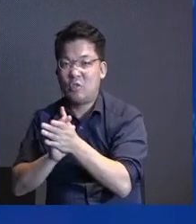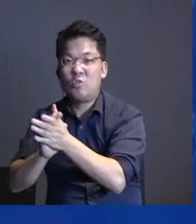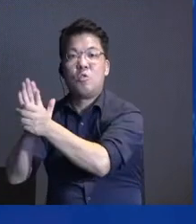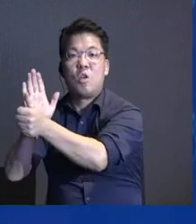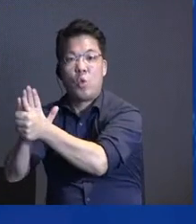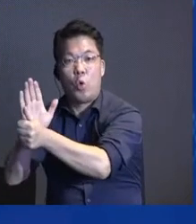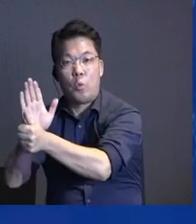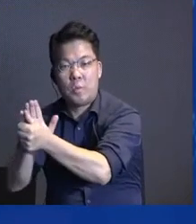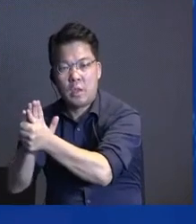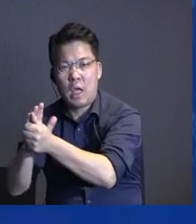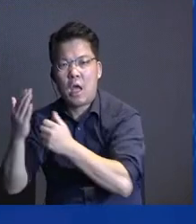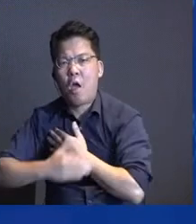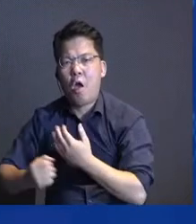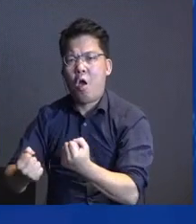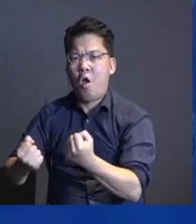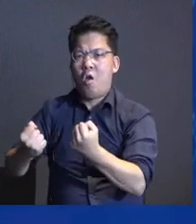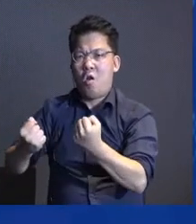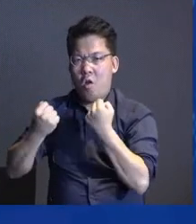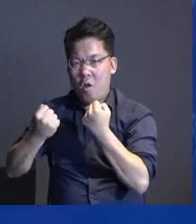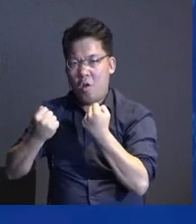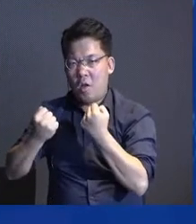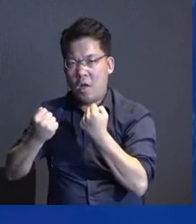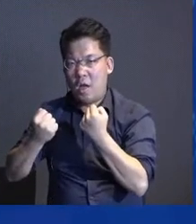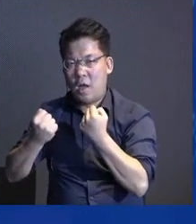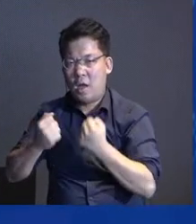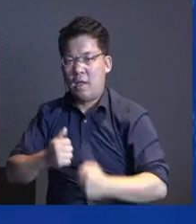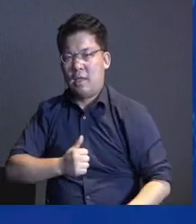sharing, and voice.